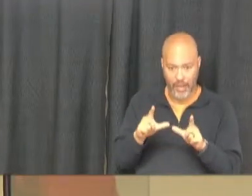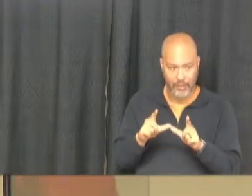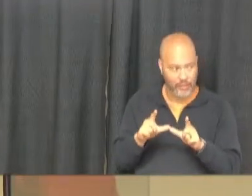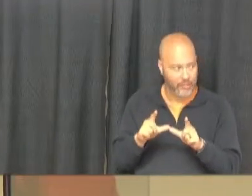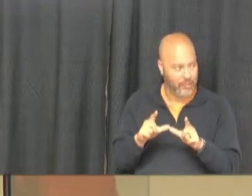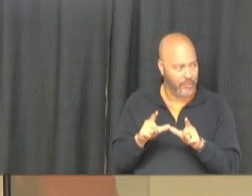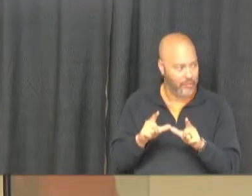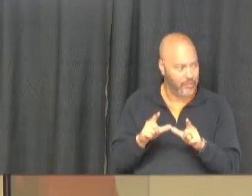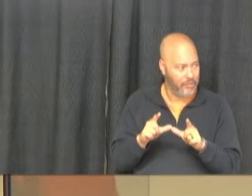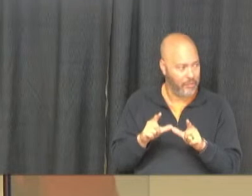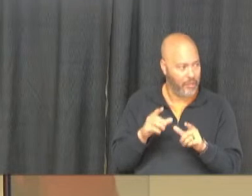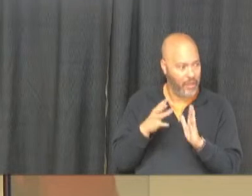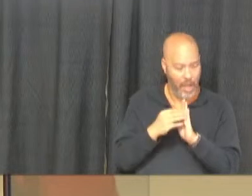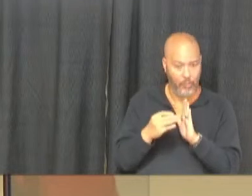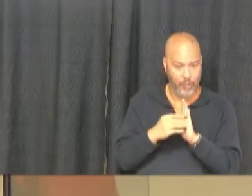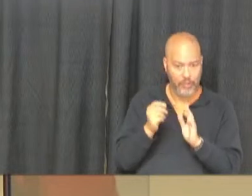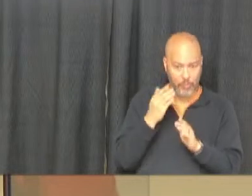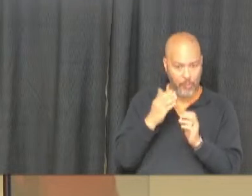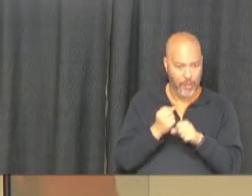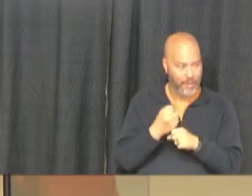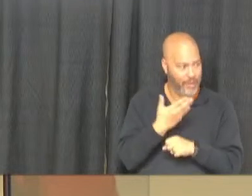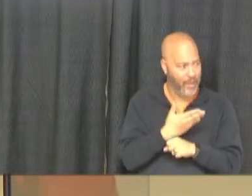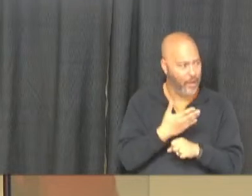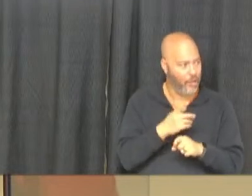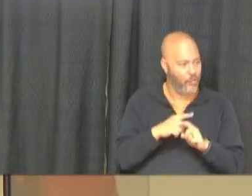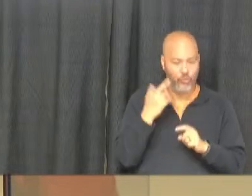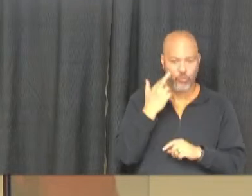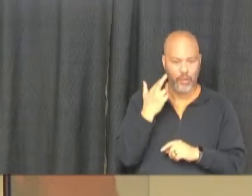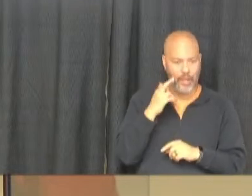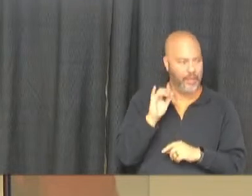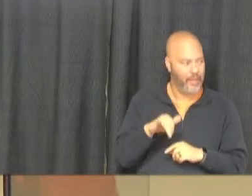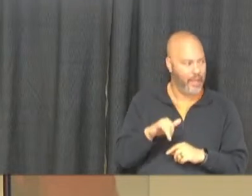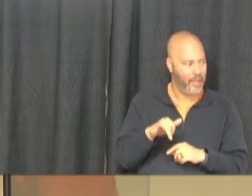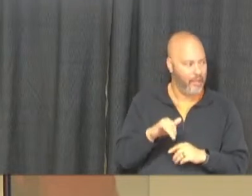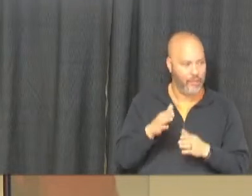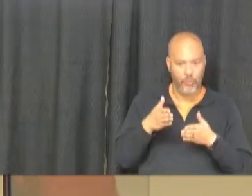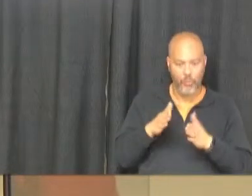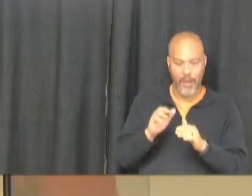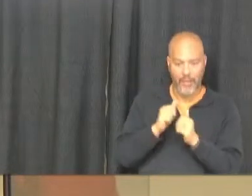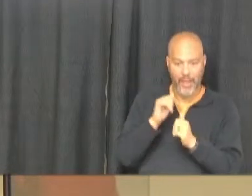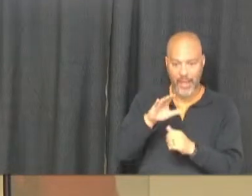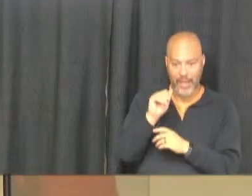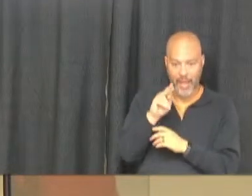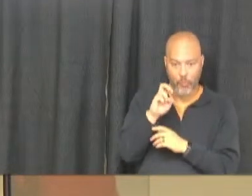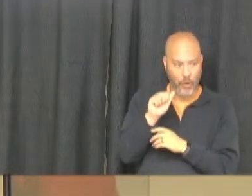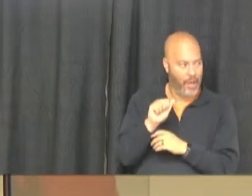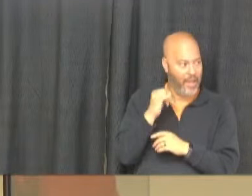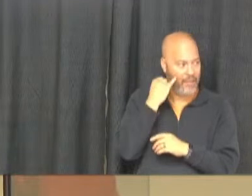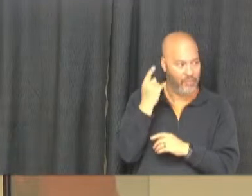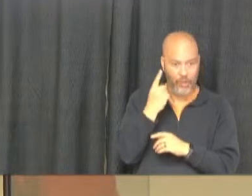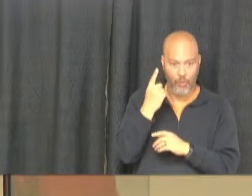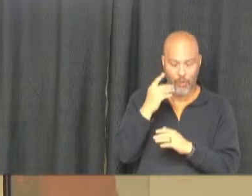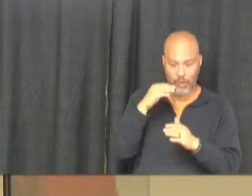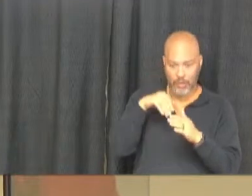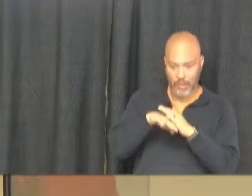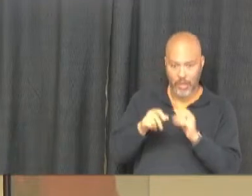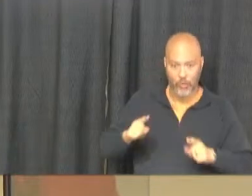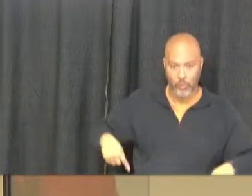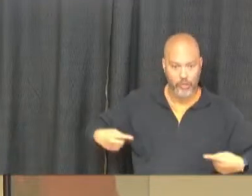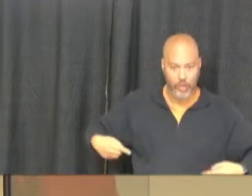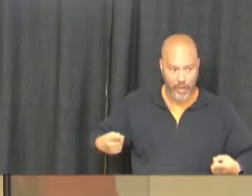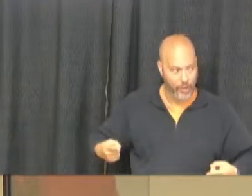license copies and everything made there. Well, it was realized that the way that camera is, that if somebody comes in there in a